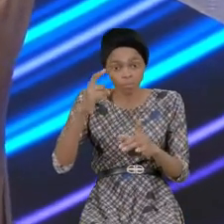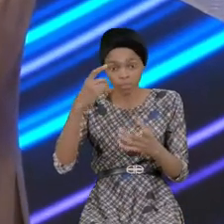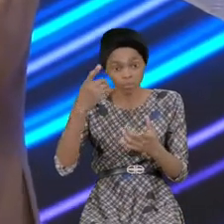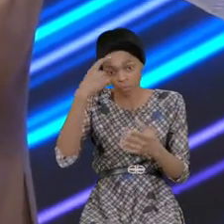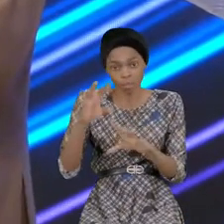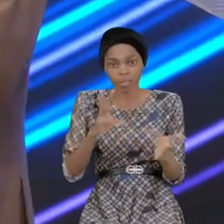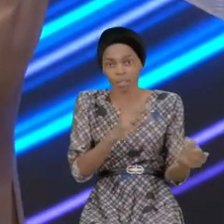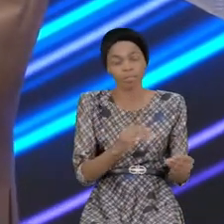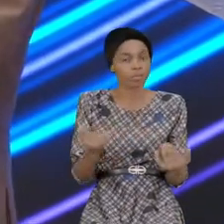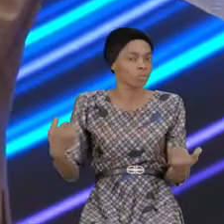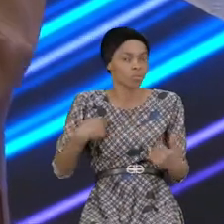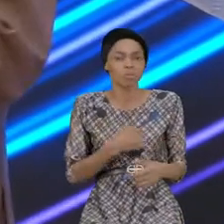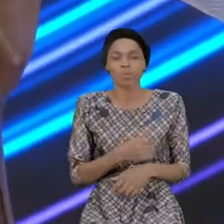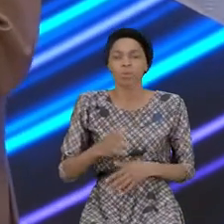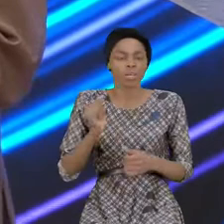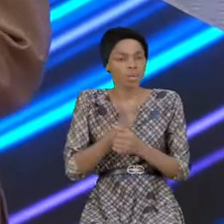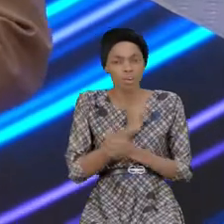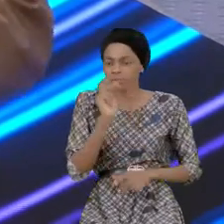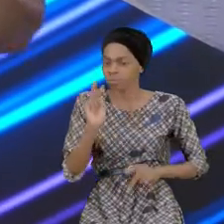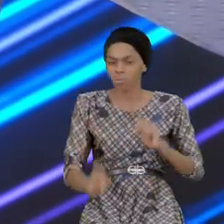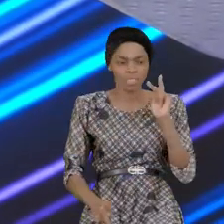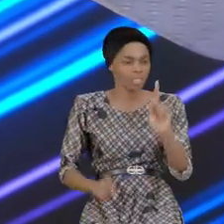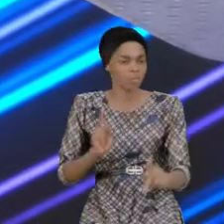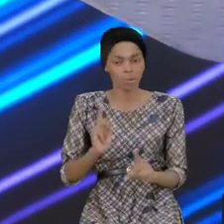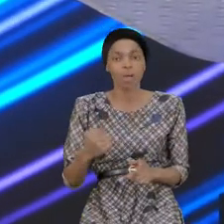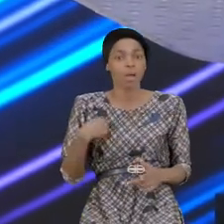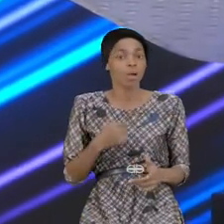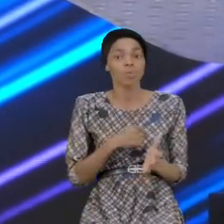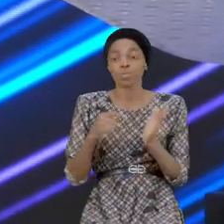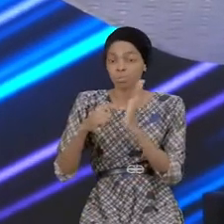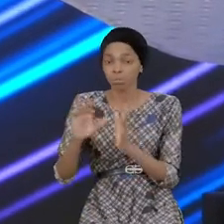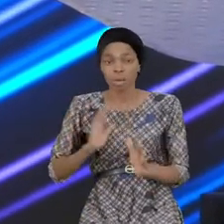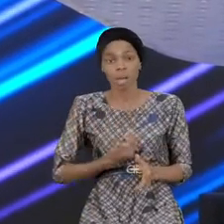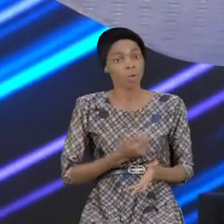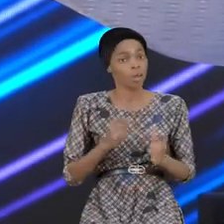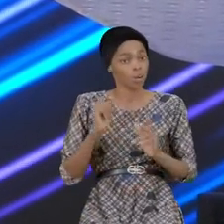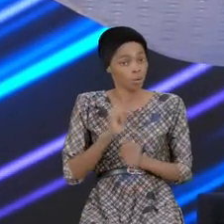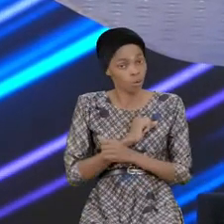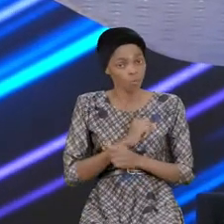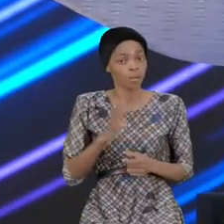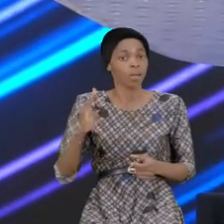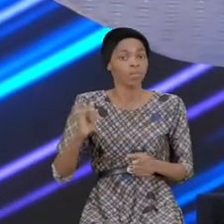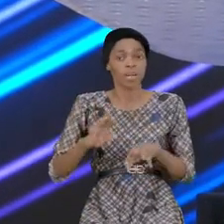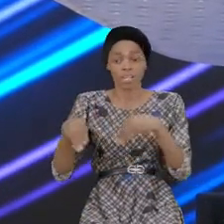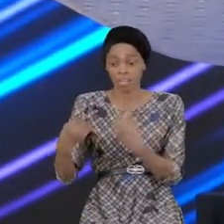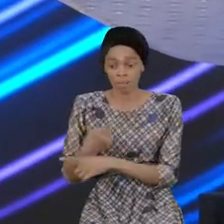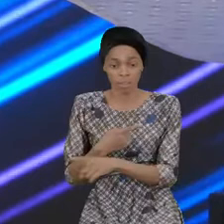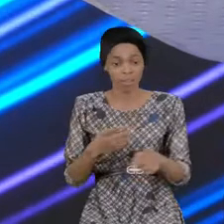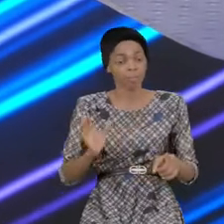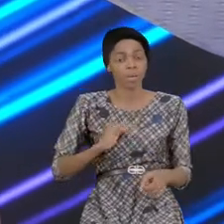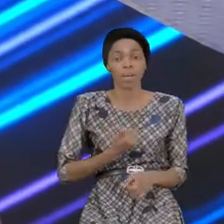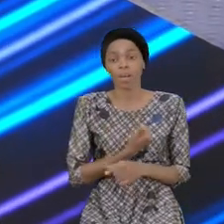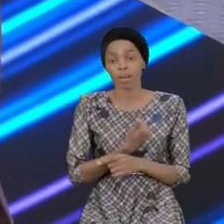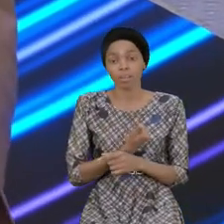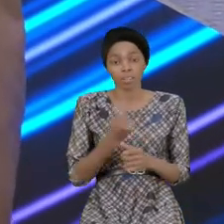love humanity. We love the people, and we show our love by giving them the gospel. We show